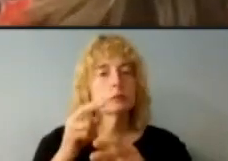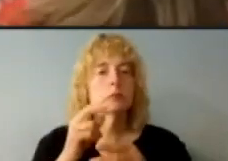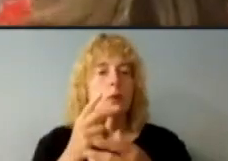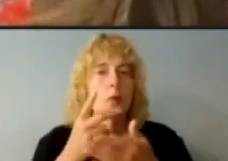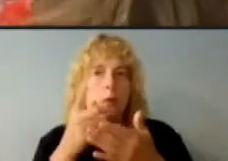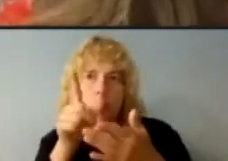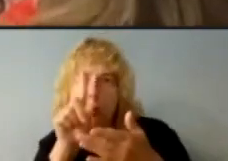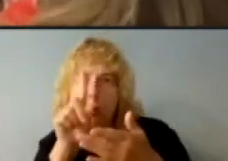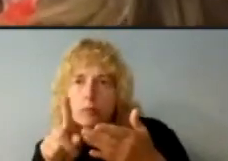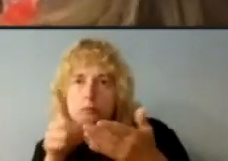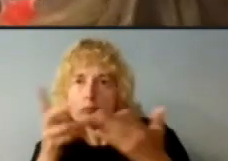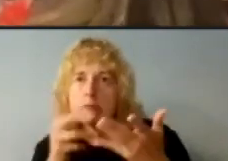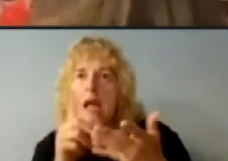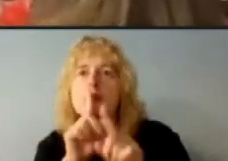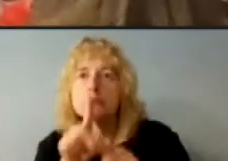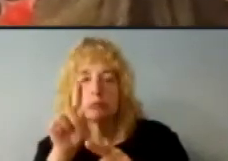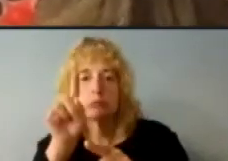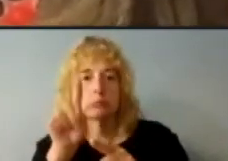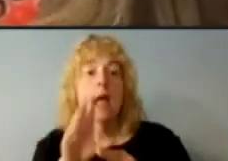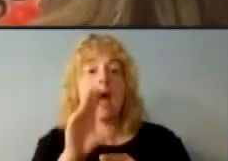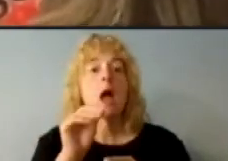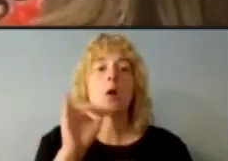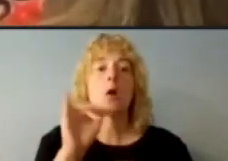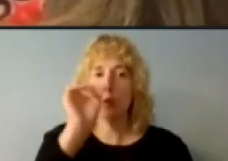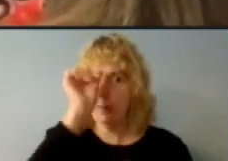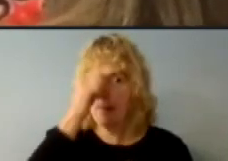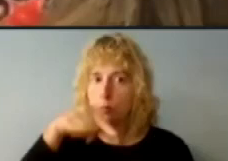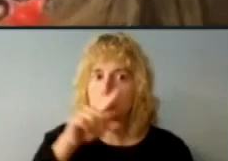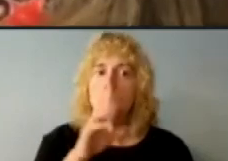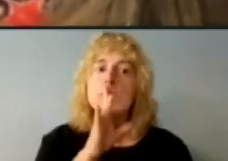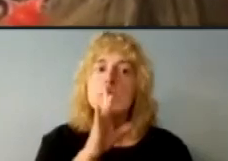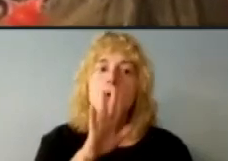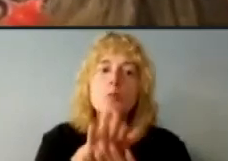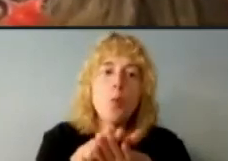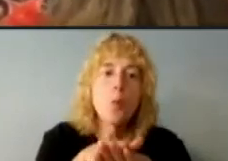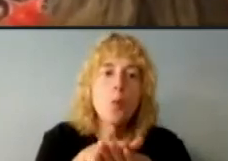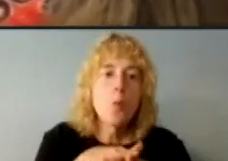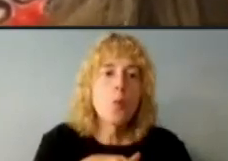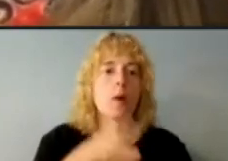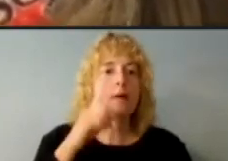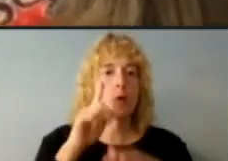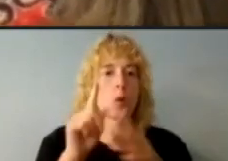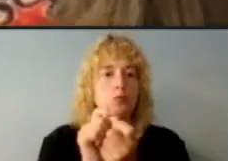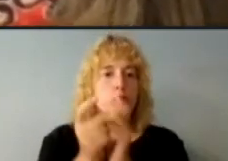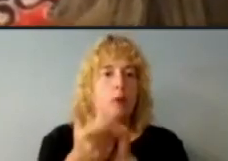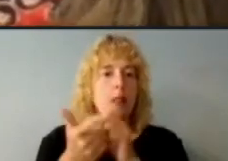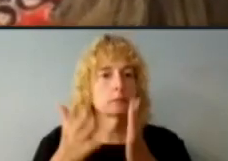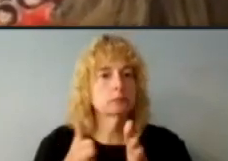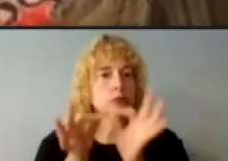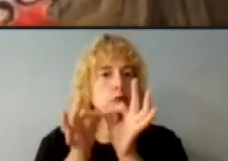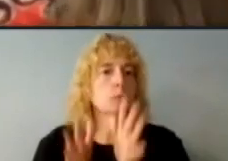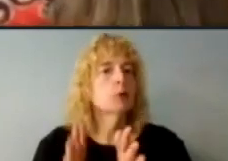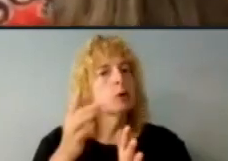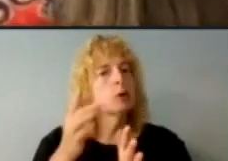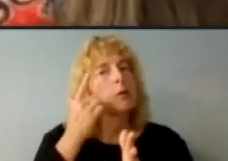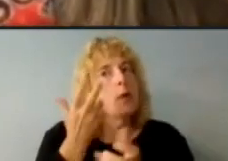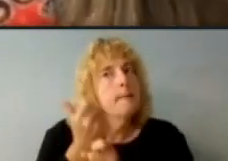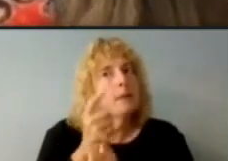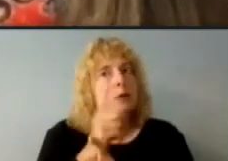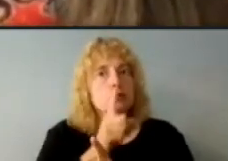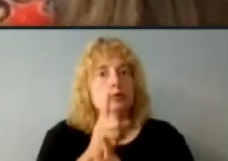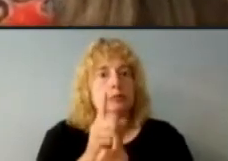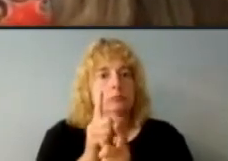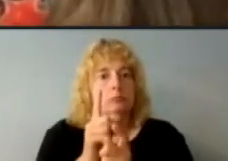speak slowly for our translators. They want to make sure that they're translating the important information that you're sharing with